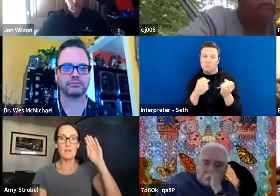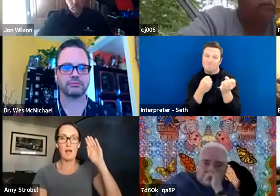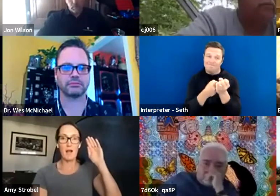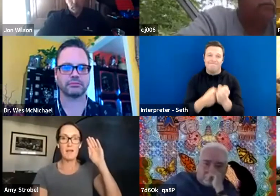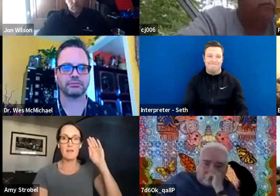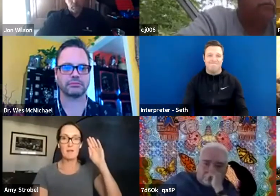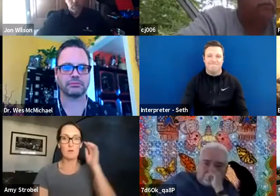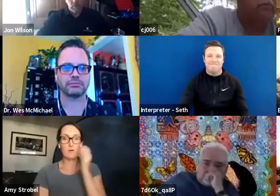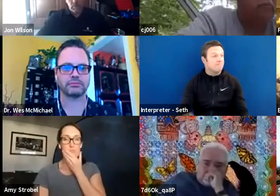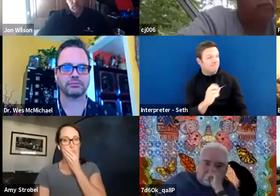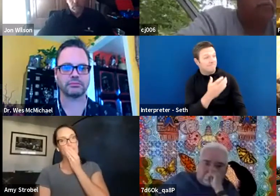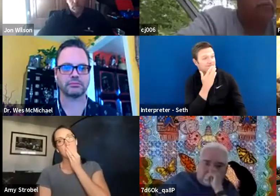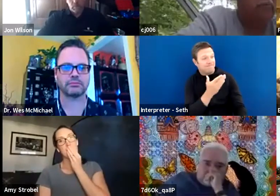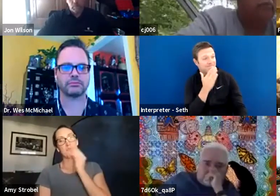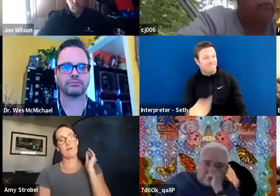Okay, thank you.